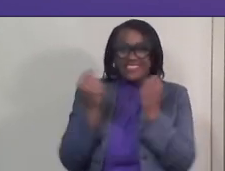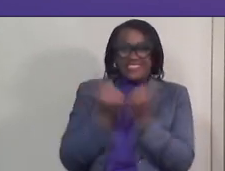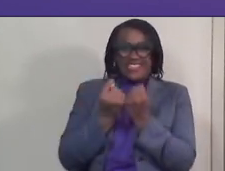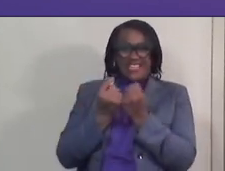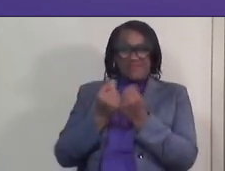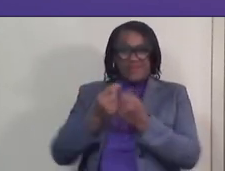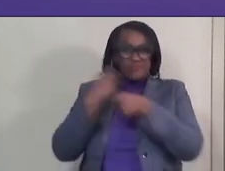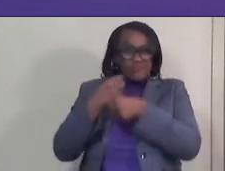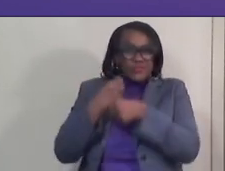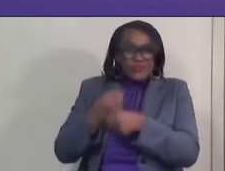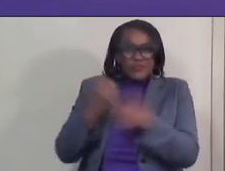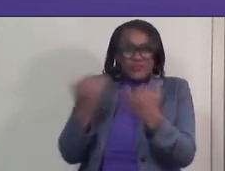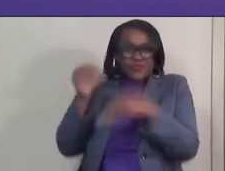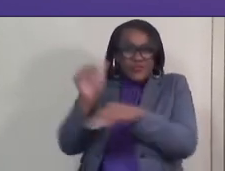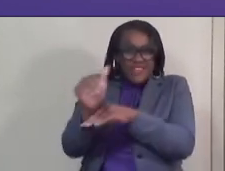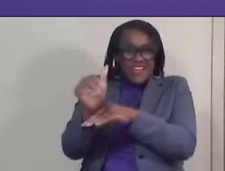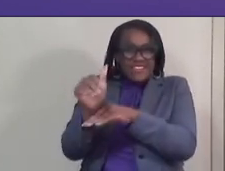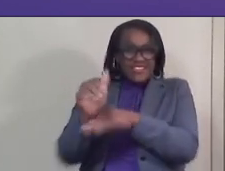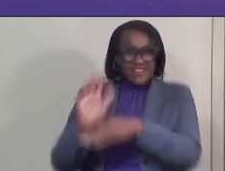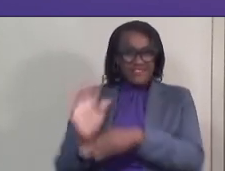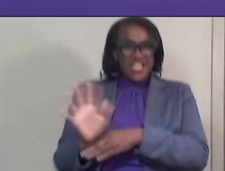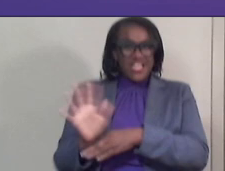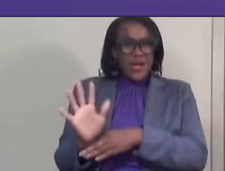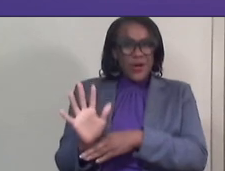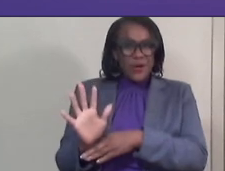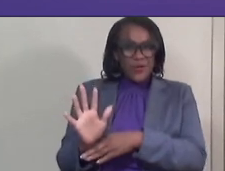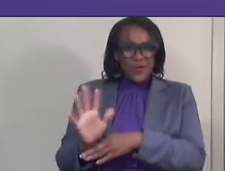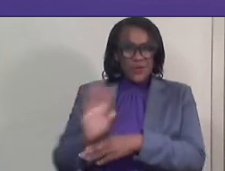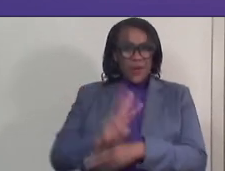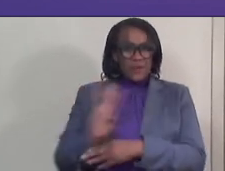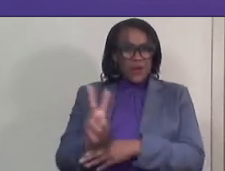tonight's video webinar.